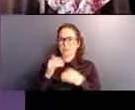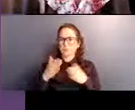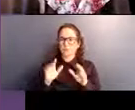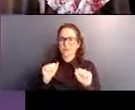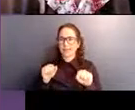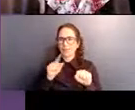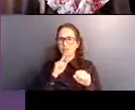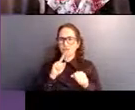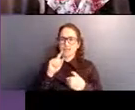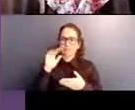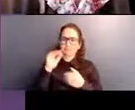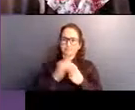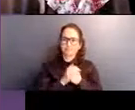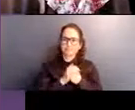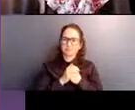some